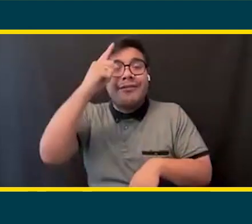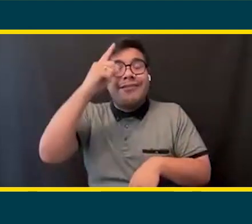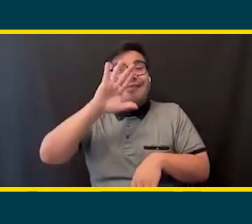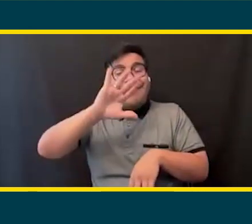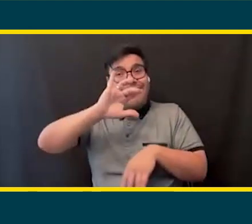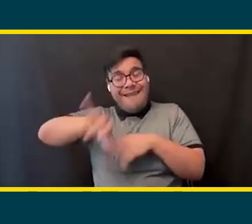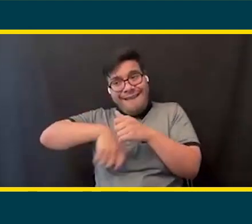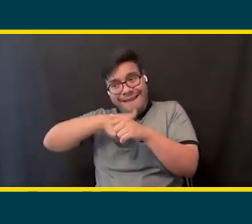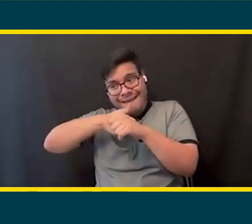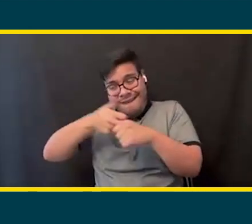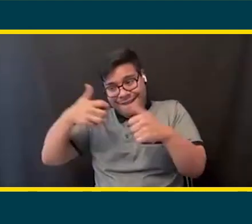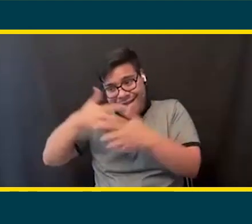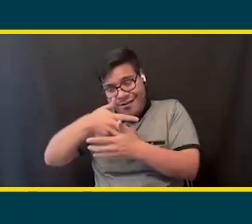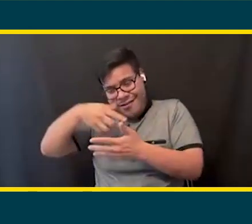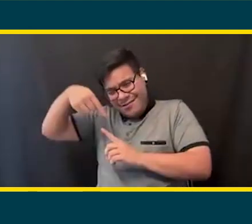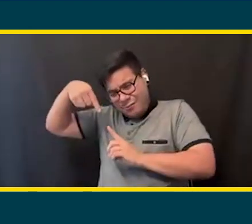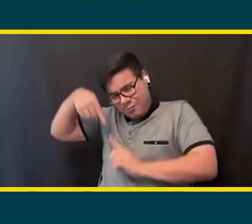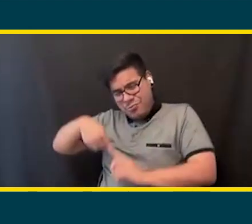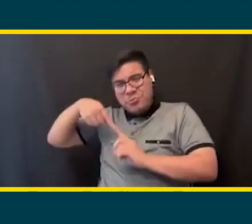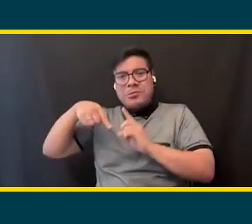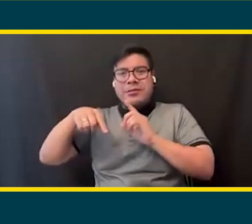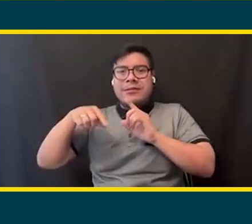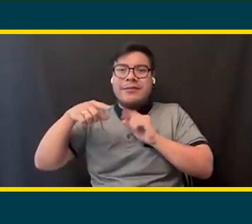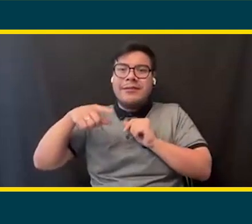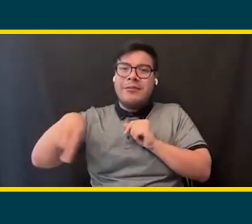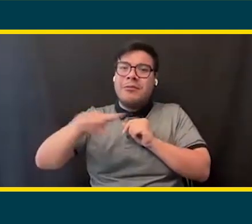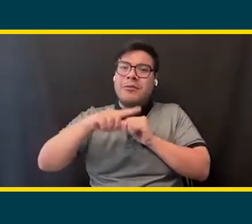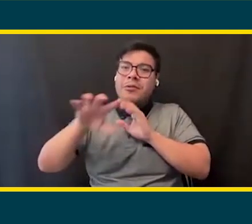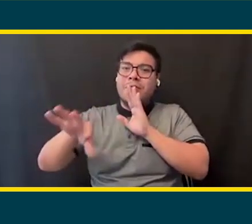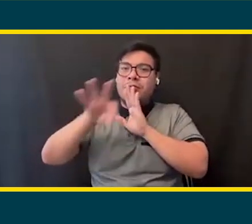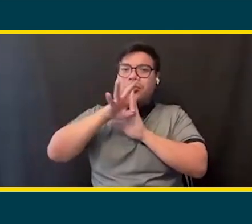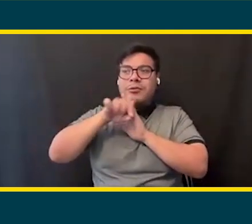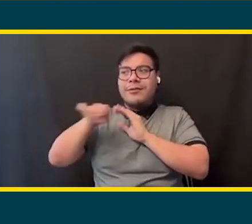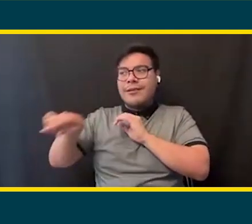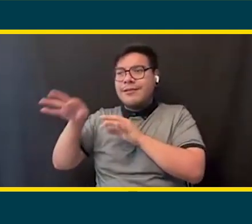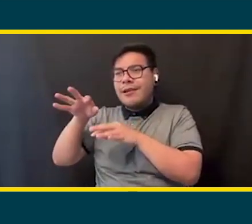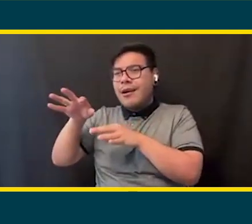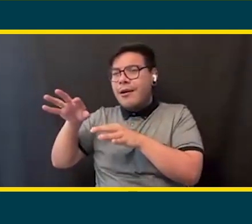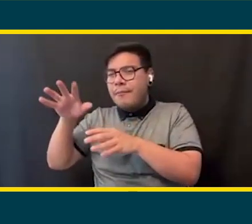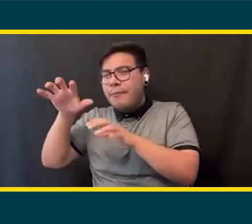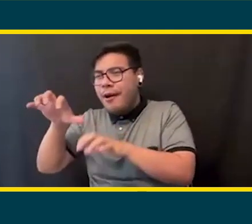the root that would make them choose such a simple monster to fix upon.